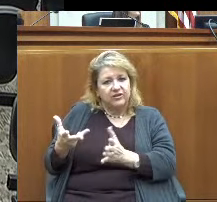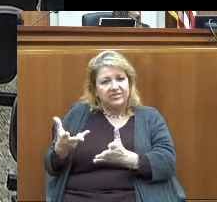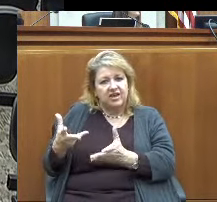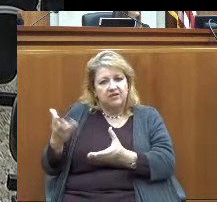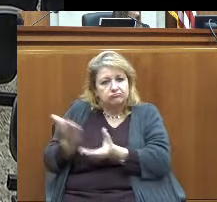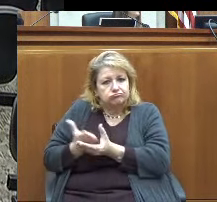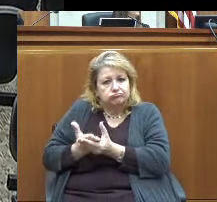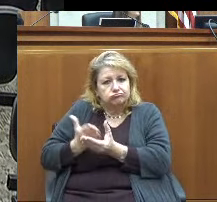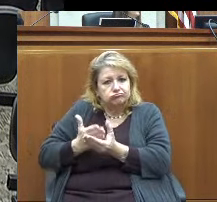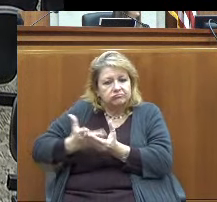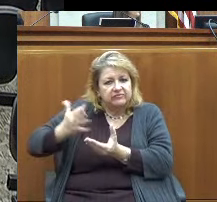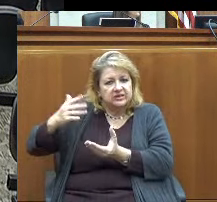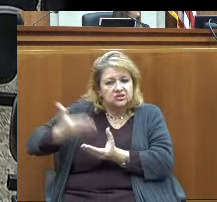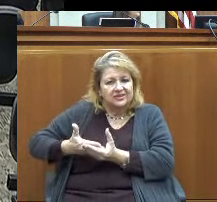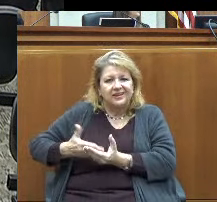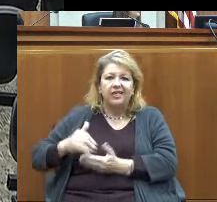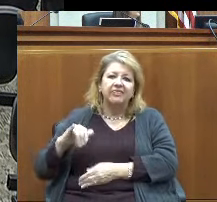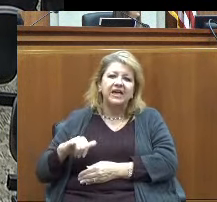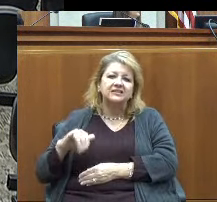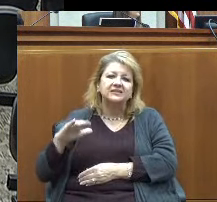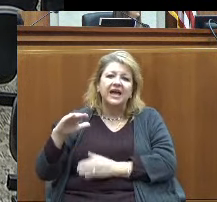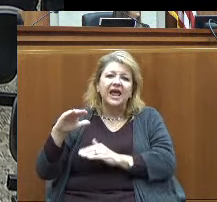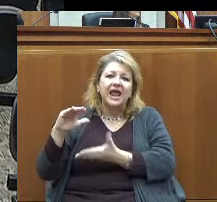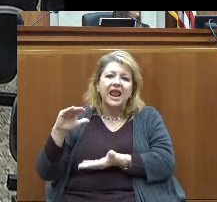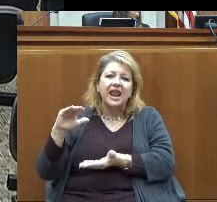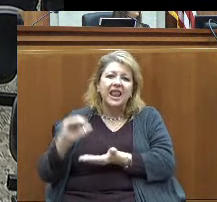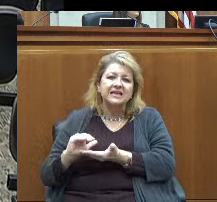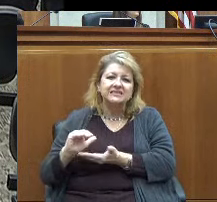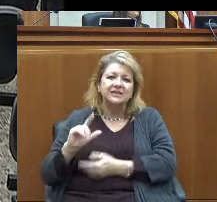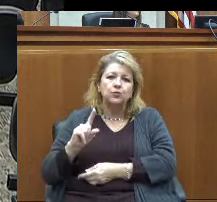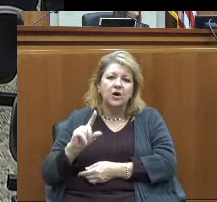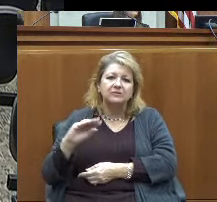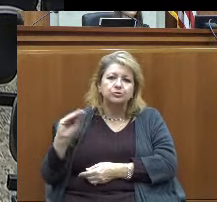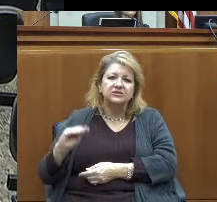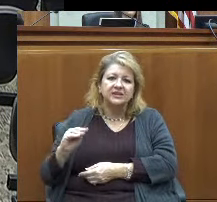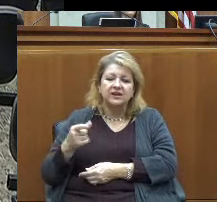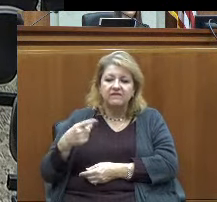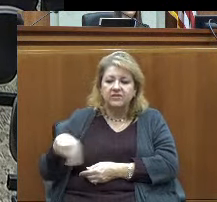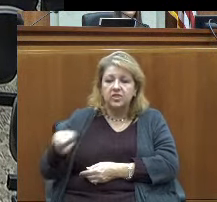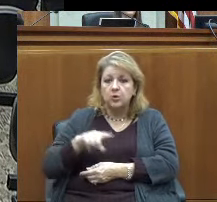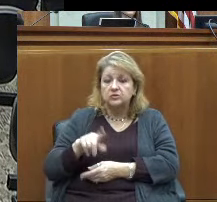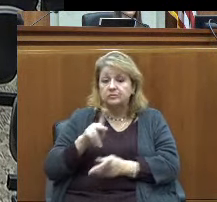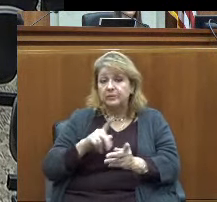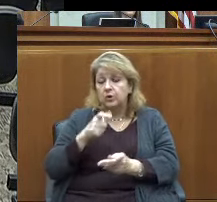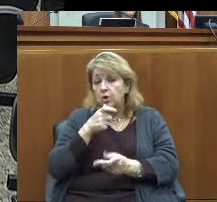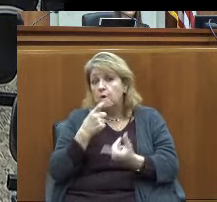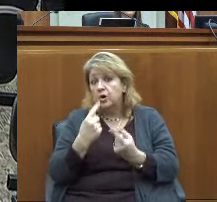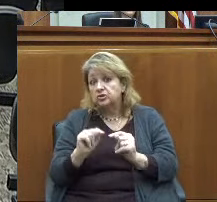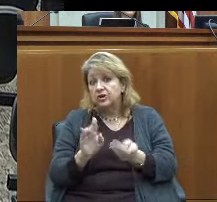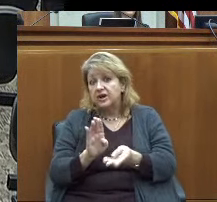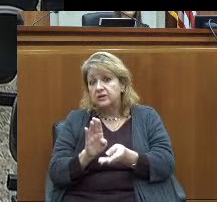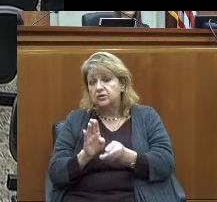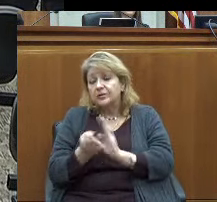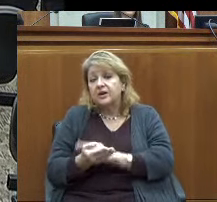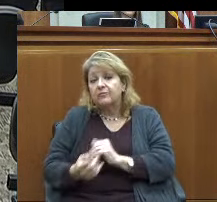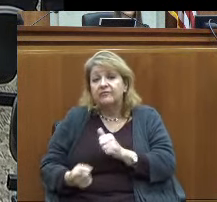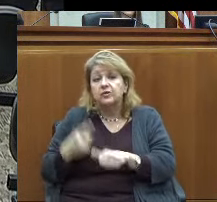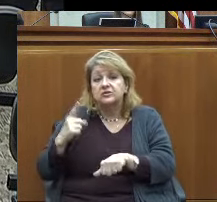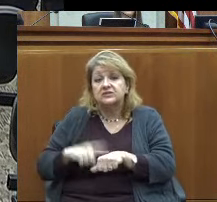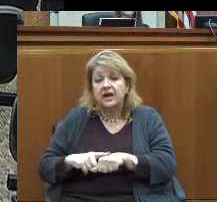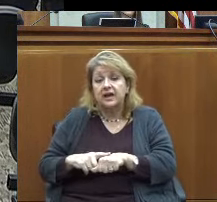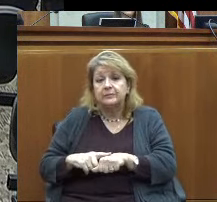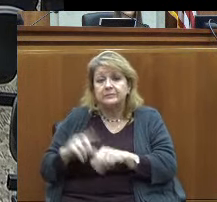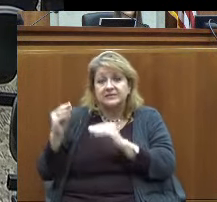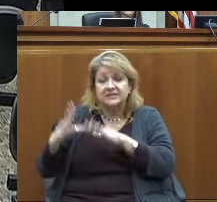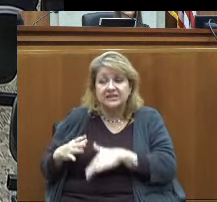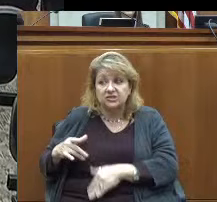file. It's like less than 1% of that number that are actually people who are trying to become first-time initial teachers.